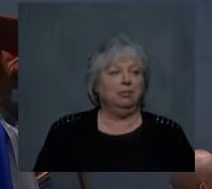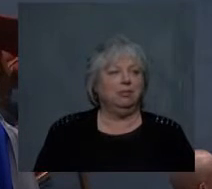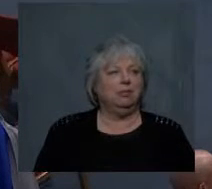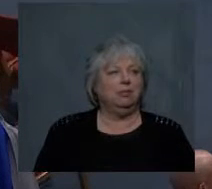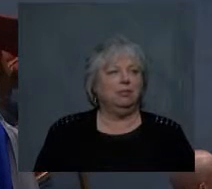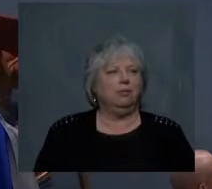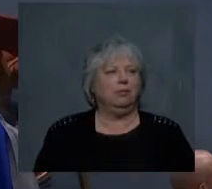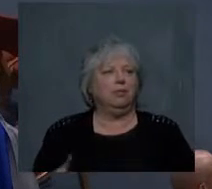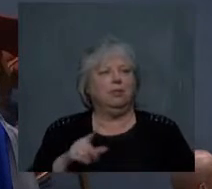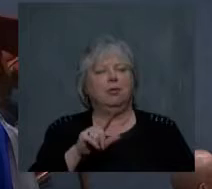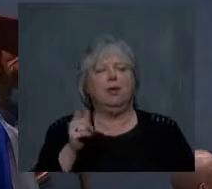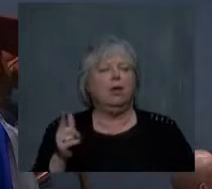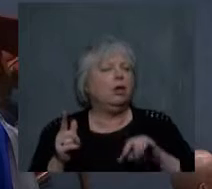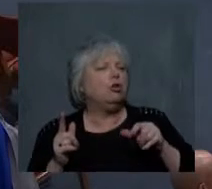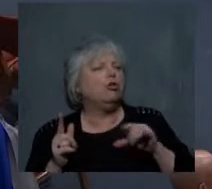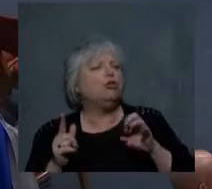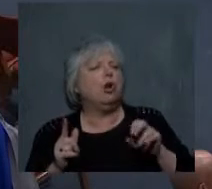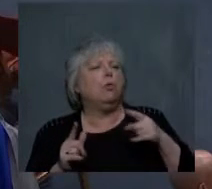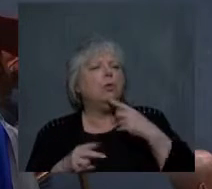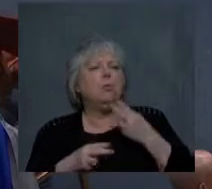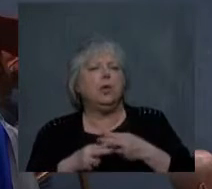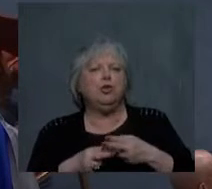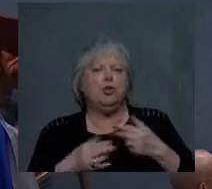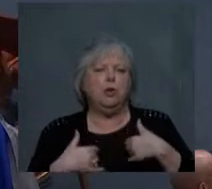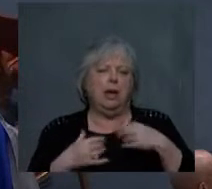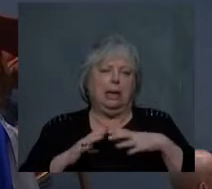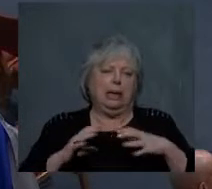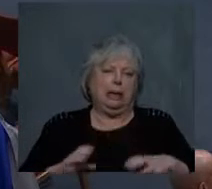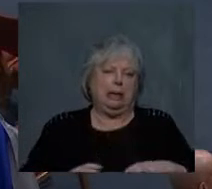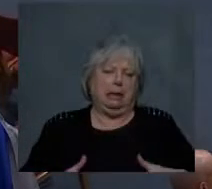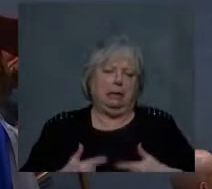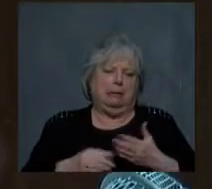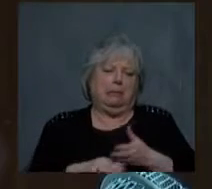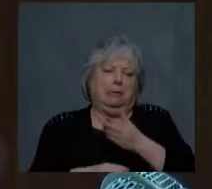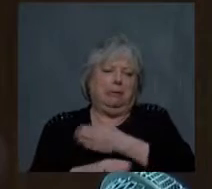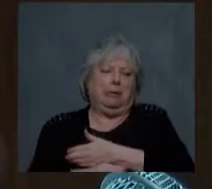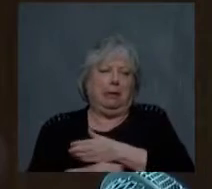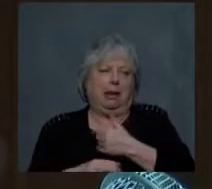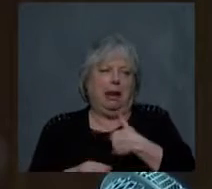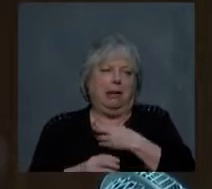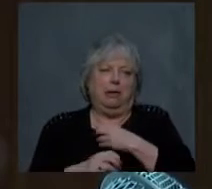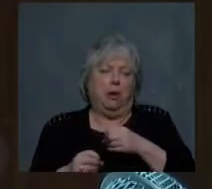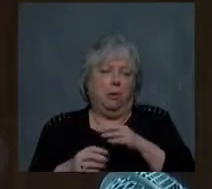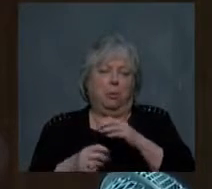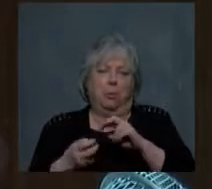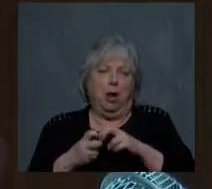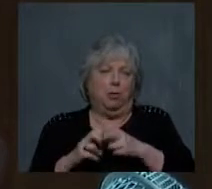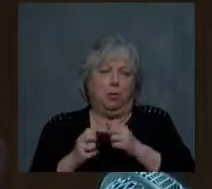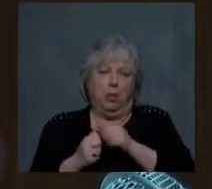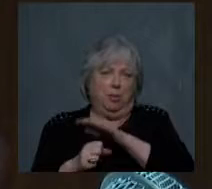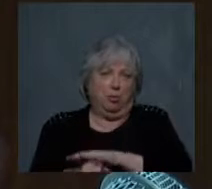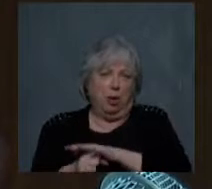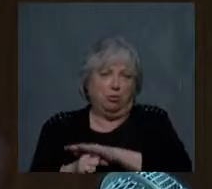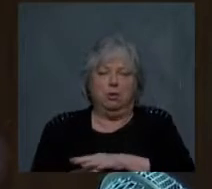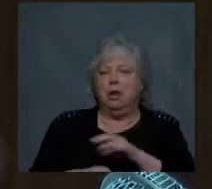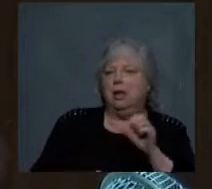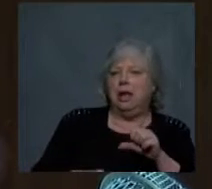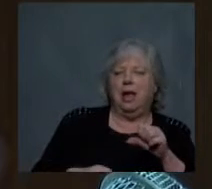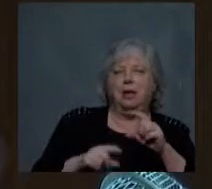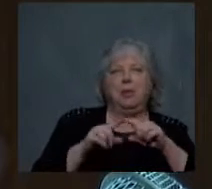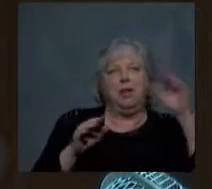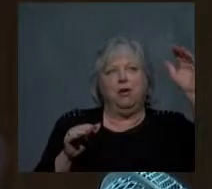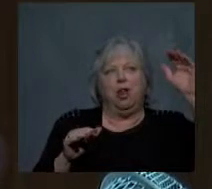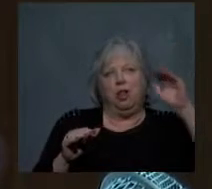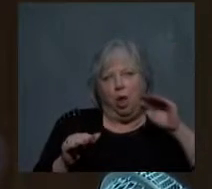Joe, didn't you mention you had a client that lived next to her that was not having water pressure problems? Yes, and they're lower.